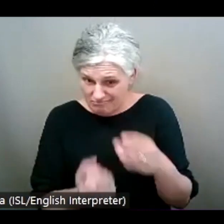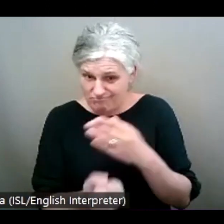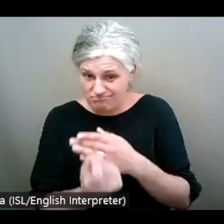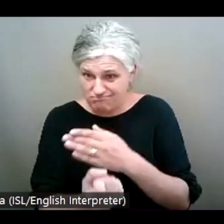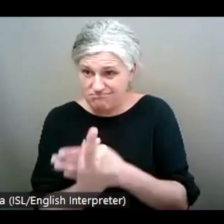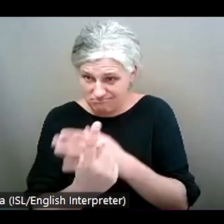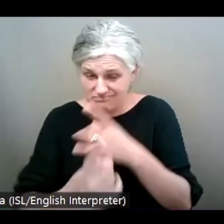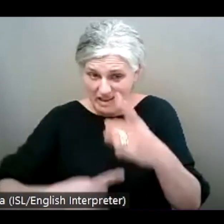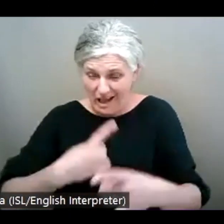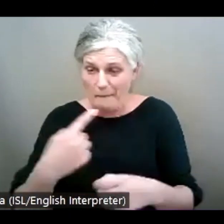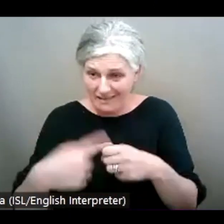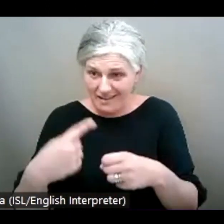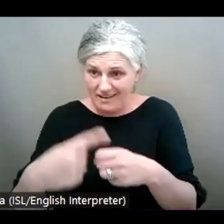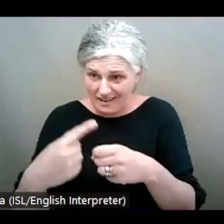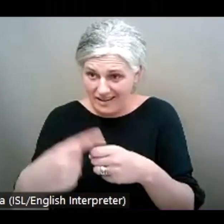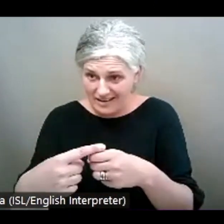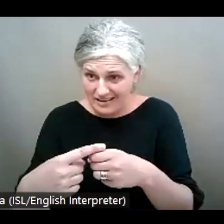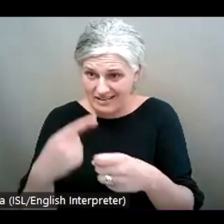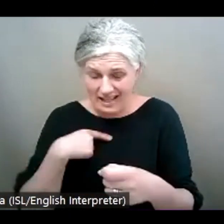has kept non-disabled